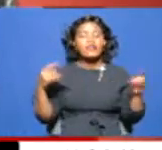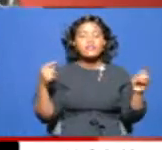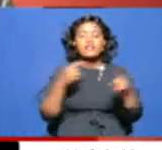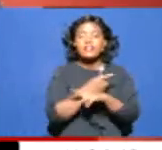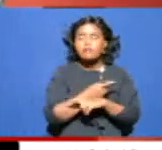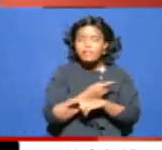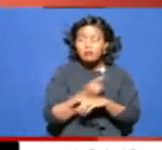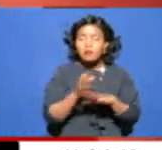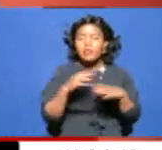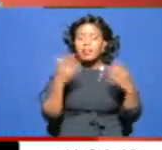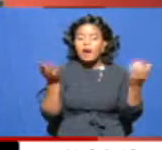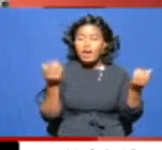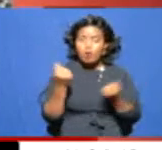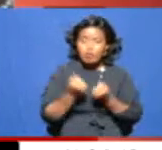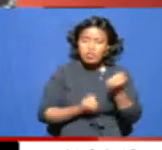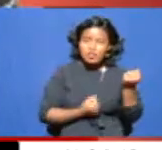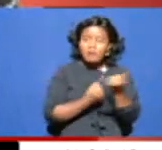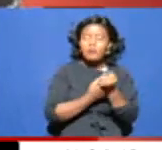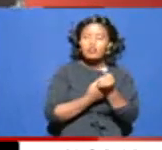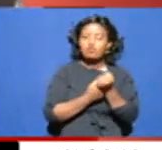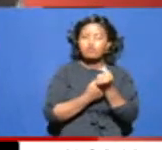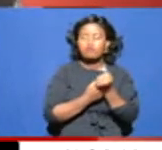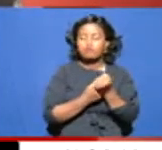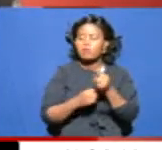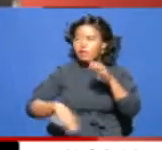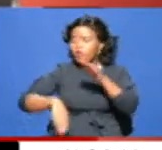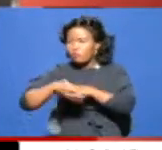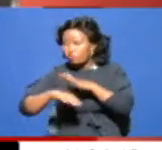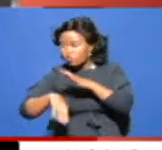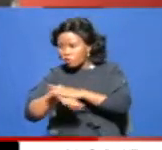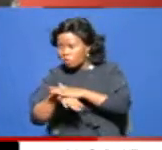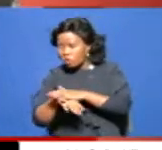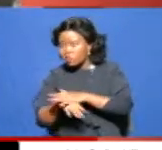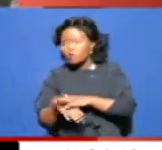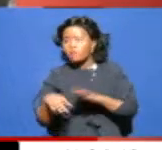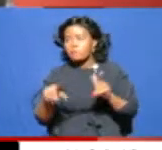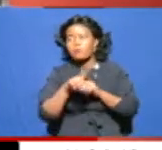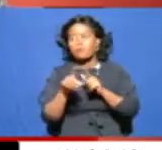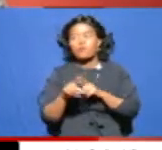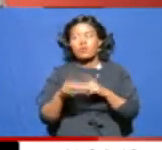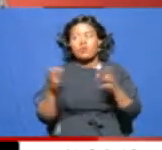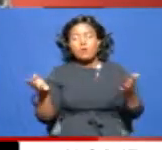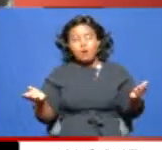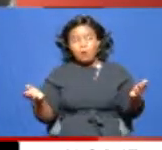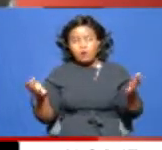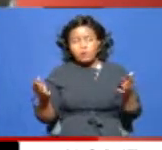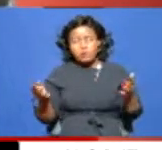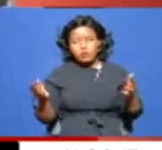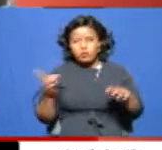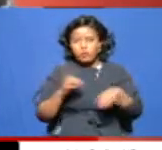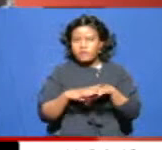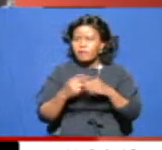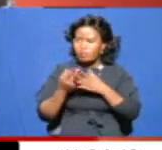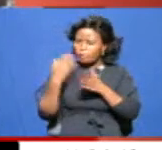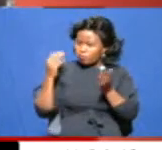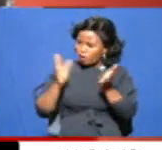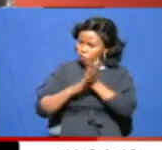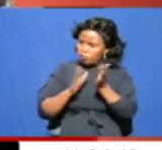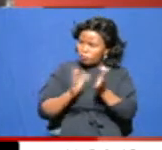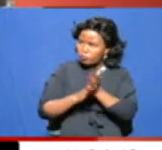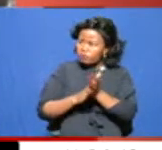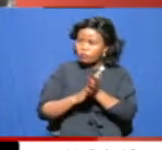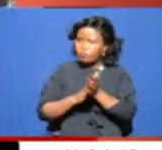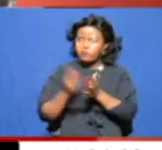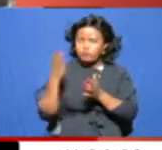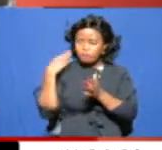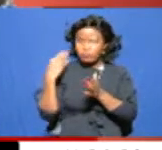market our game, how do we take it to the fans. And look at the likes of, when I was commentating the National Super League, that was two seasons ago,